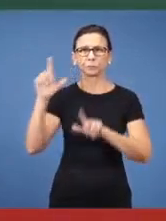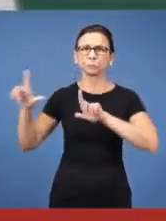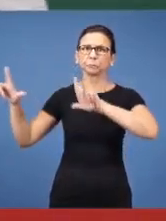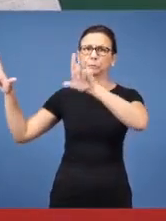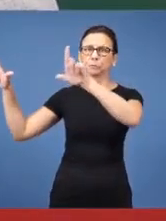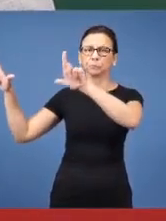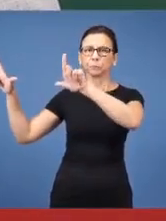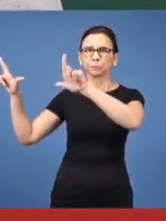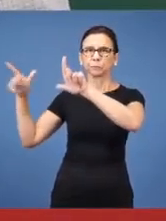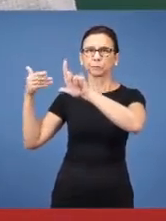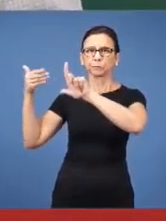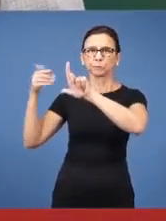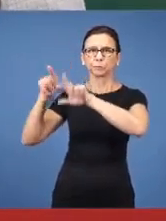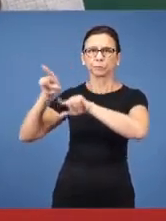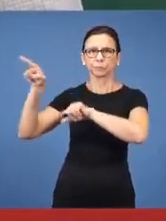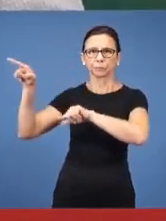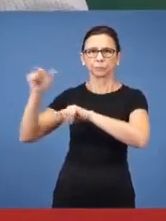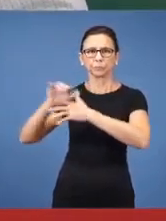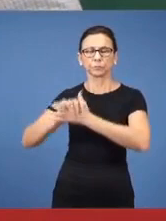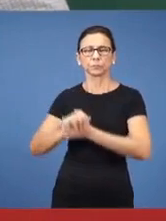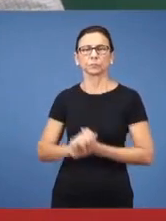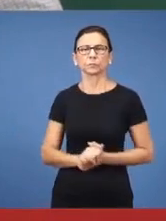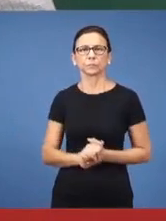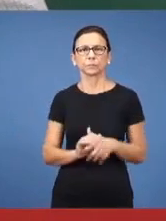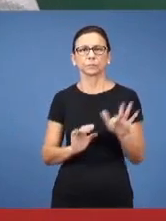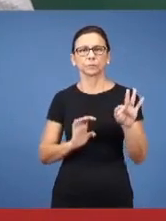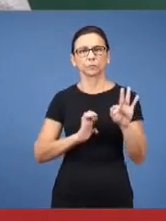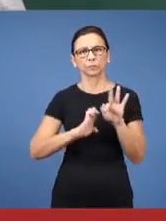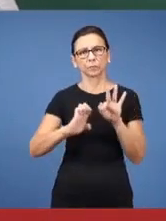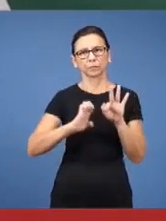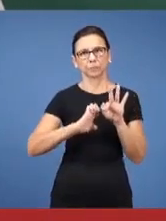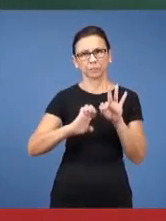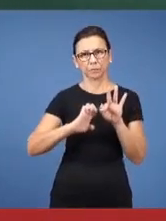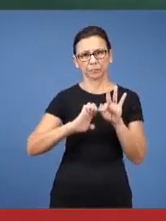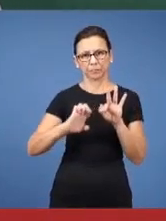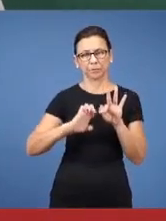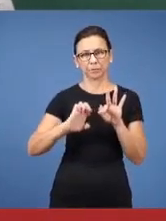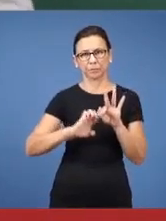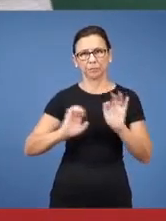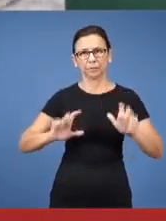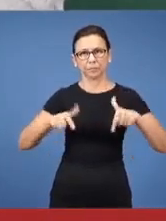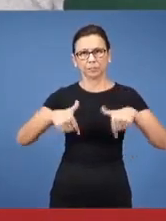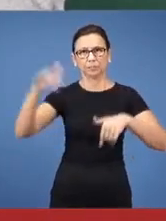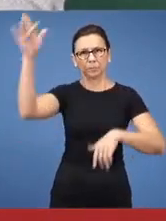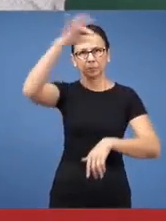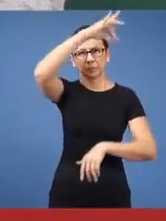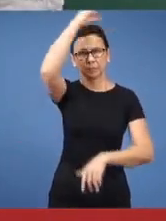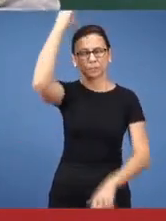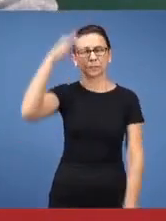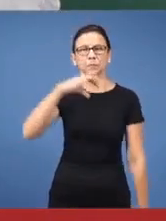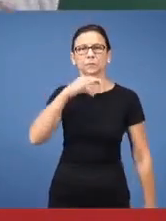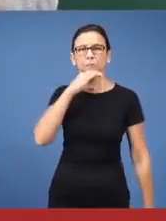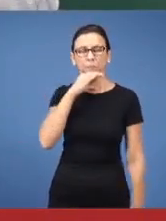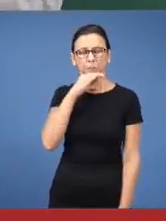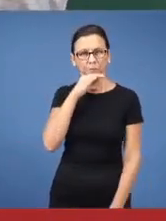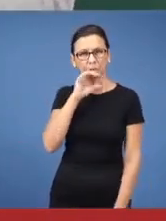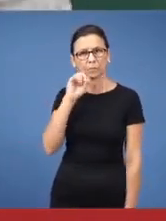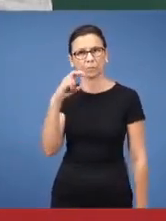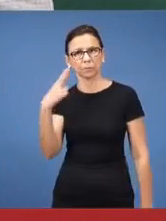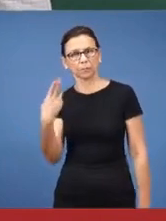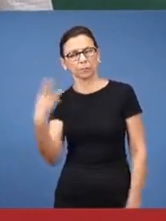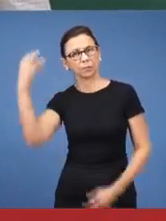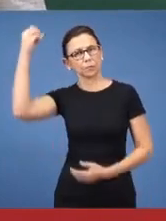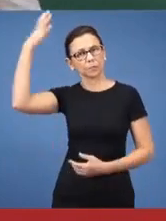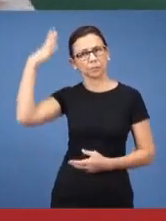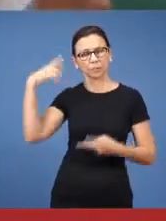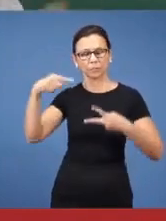brethren, see here. We come here in Philadelphia. It is the operation of the Holy Spirit. It's knowledge